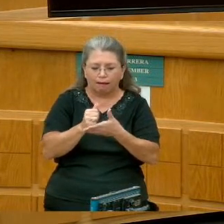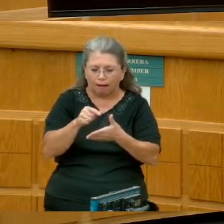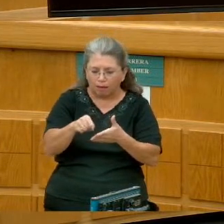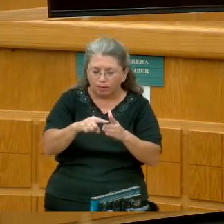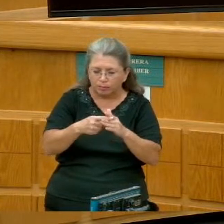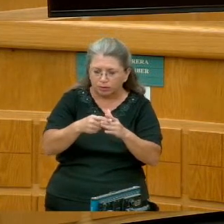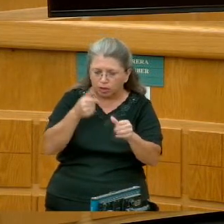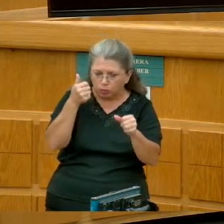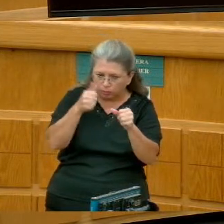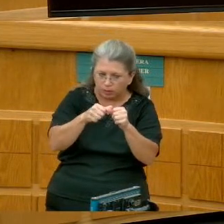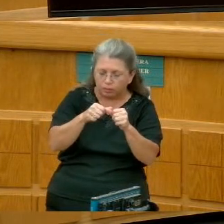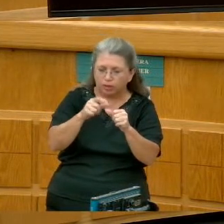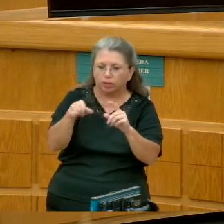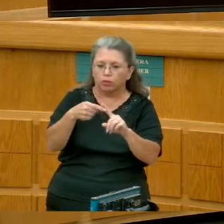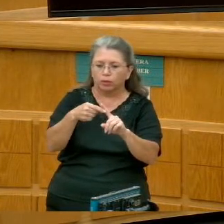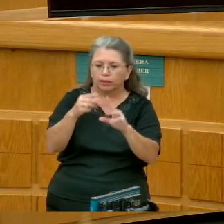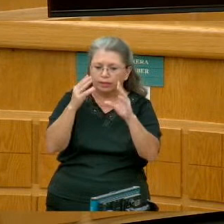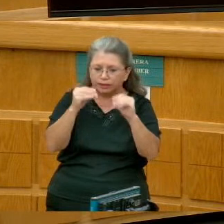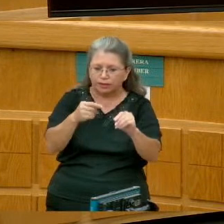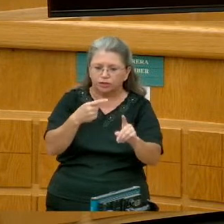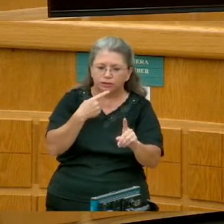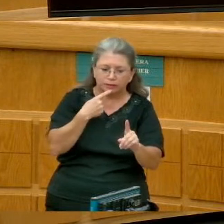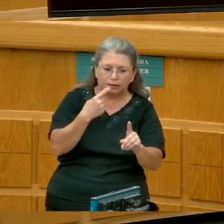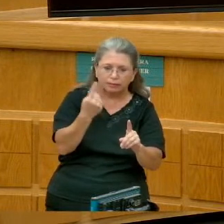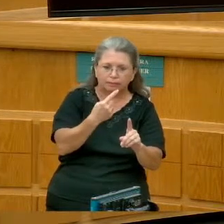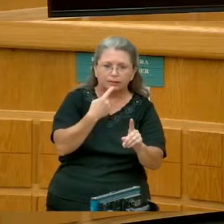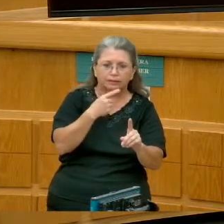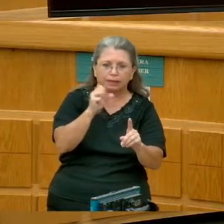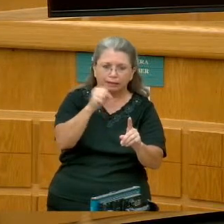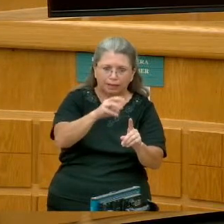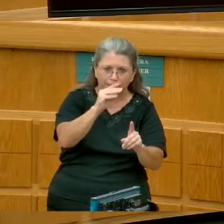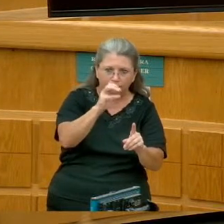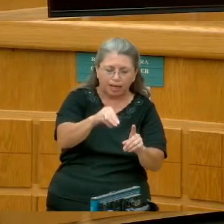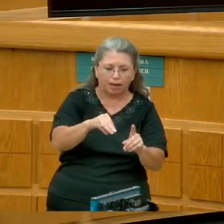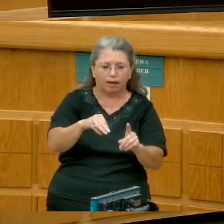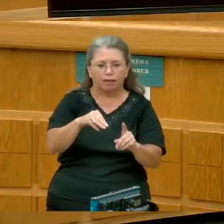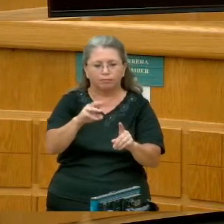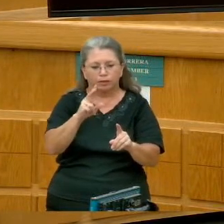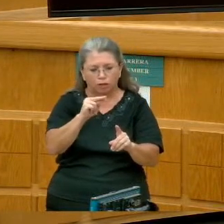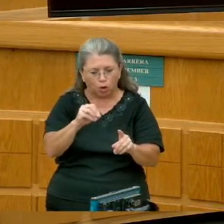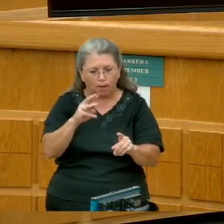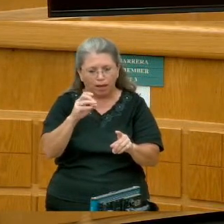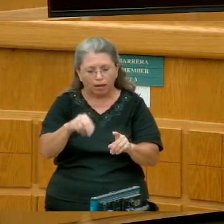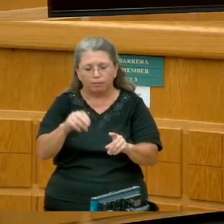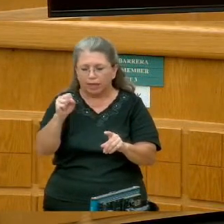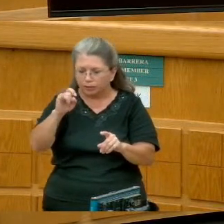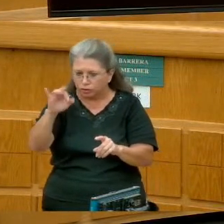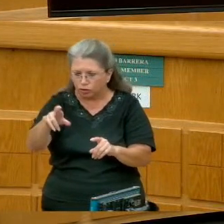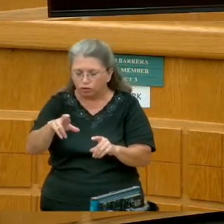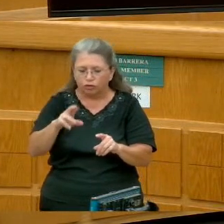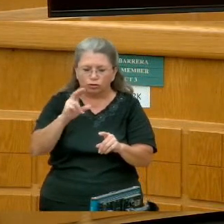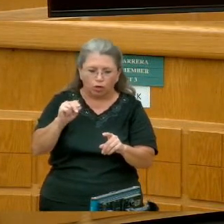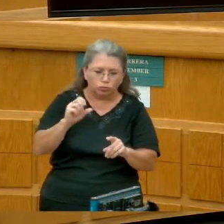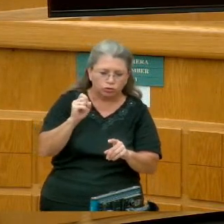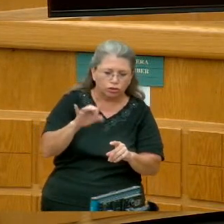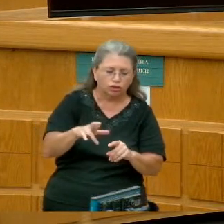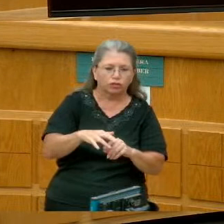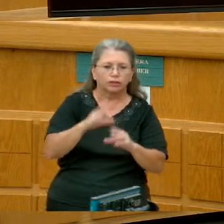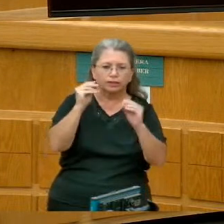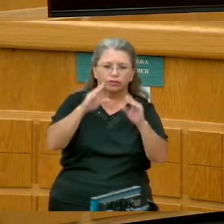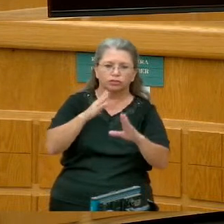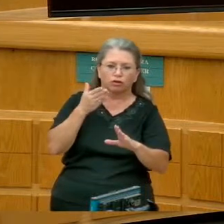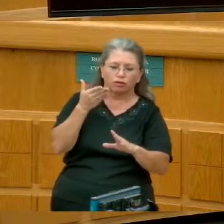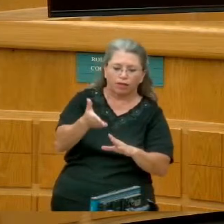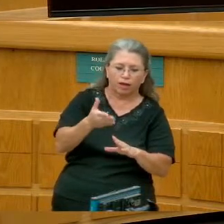says something, you say yes ma'am or no ma'am or yes sir and no sir. The teachers are there to help educate the children, and that's what we